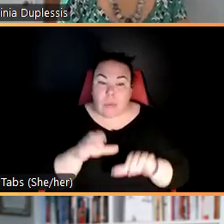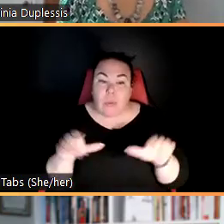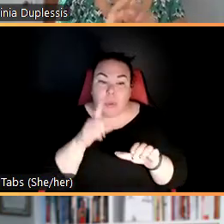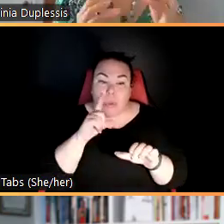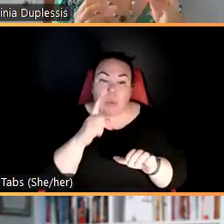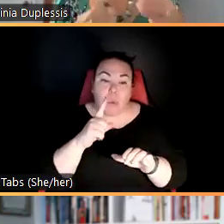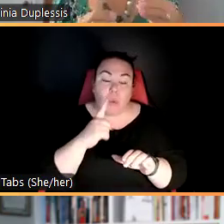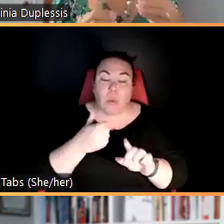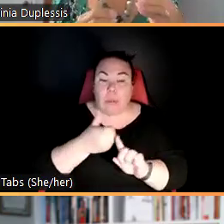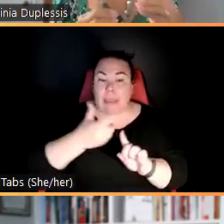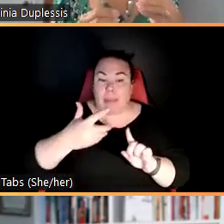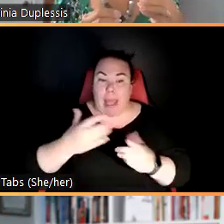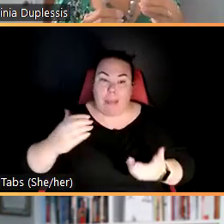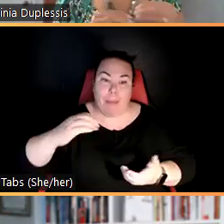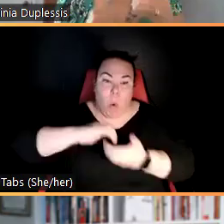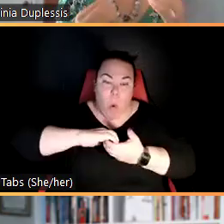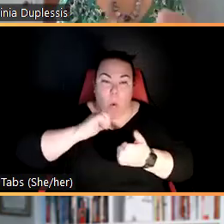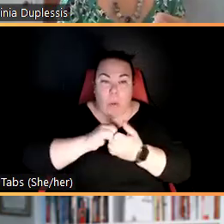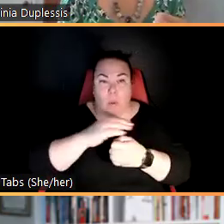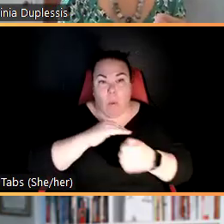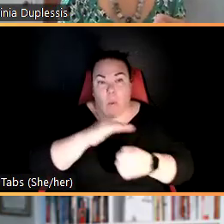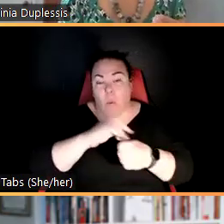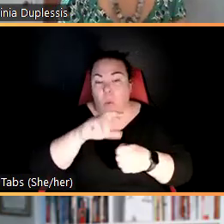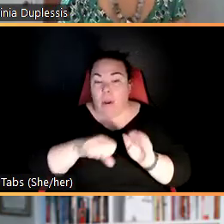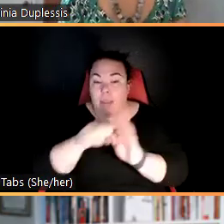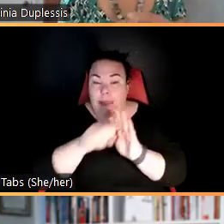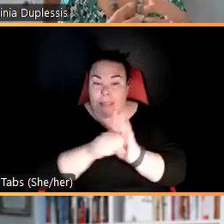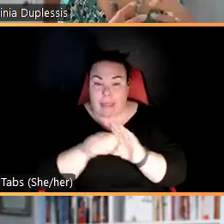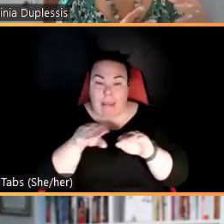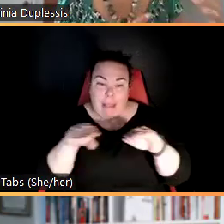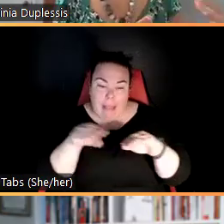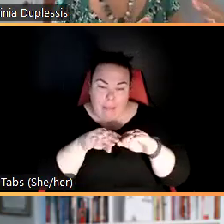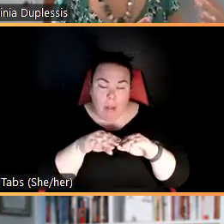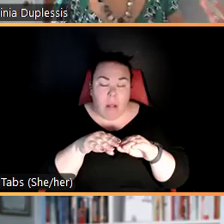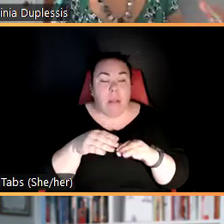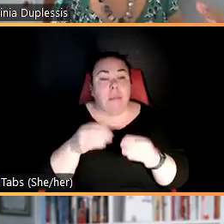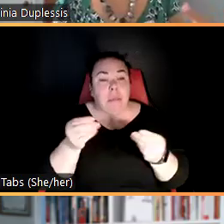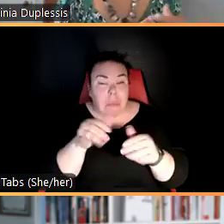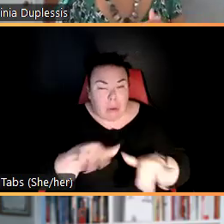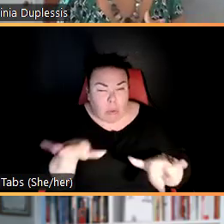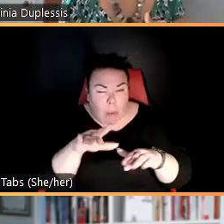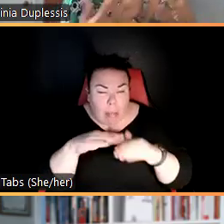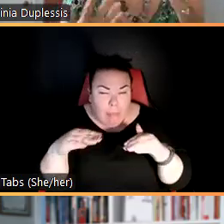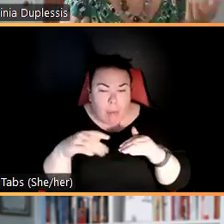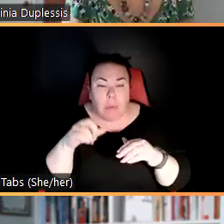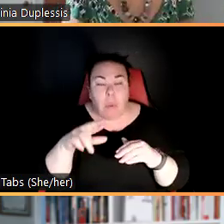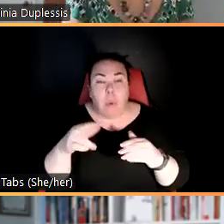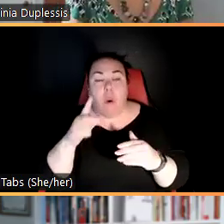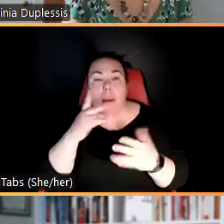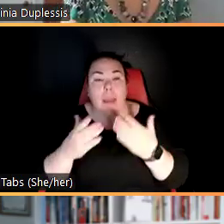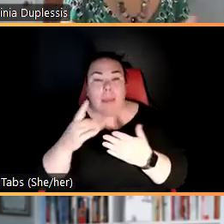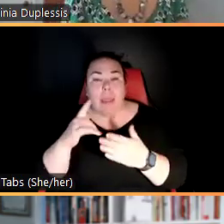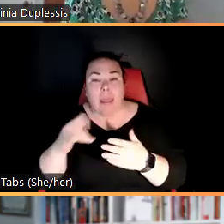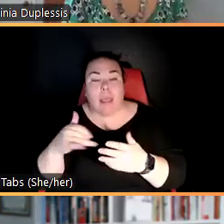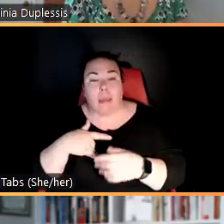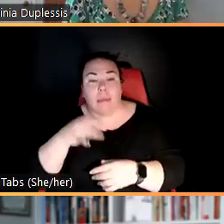level. I think, so much of what Kennedy covered in her presentation is that we can't do this